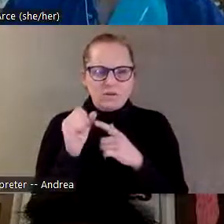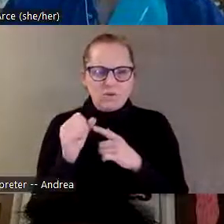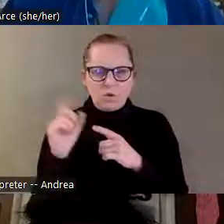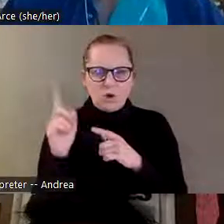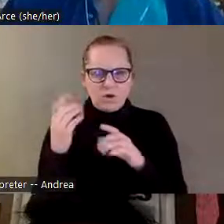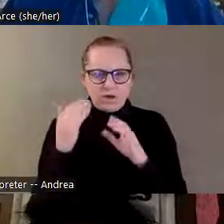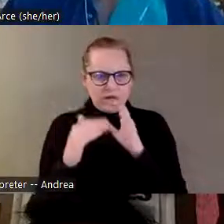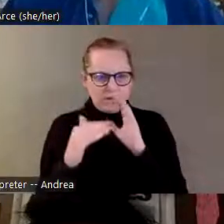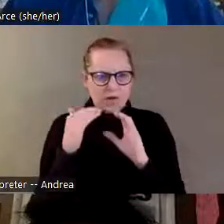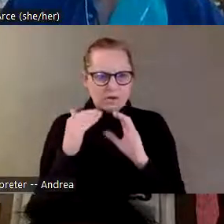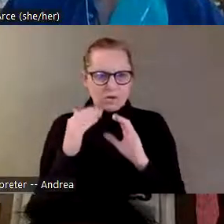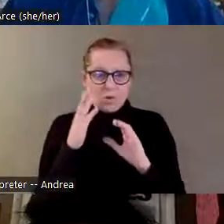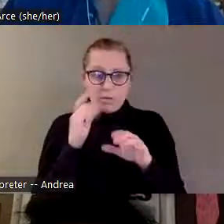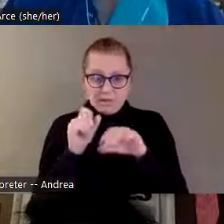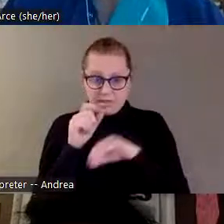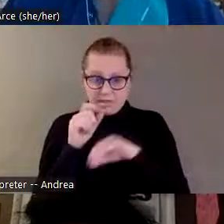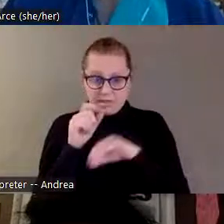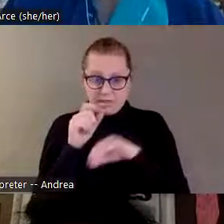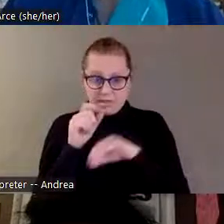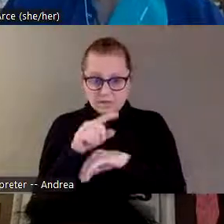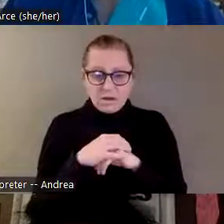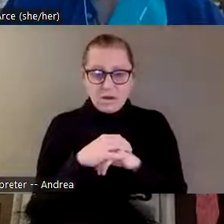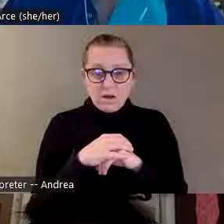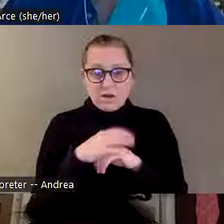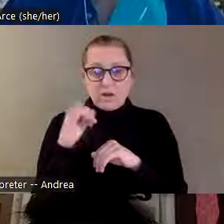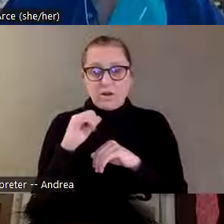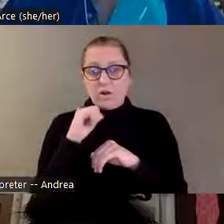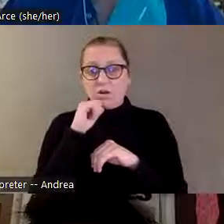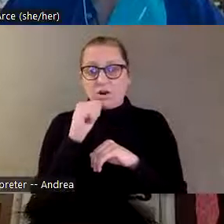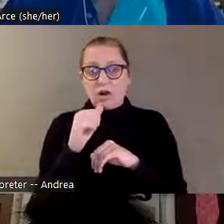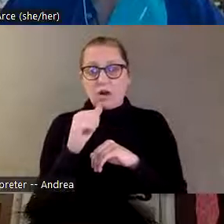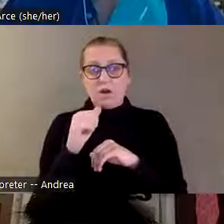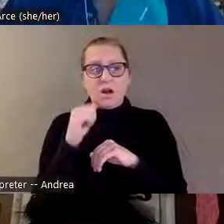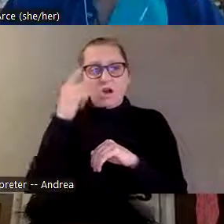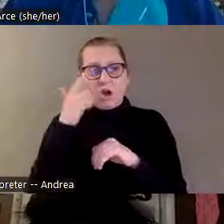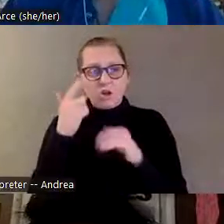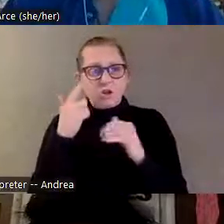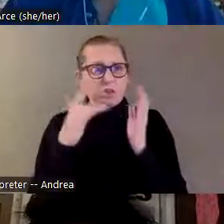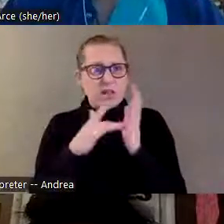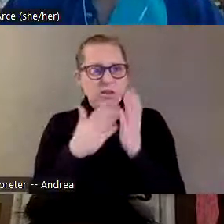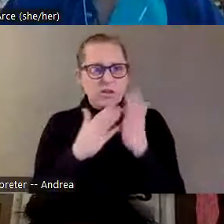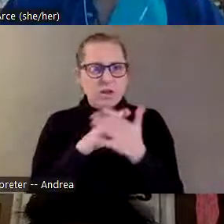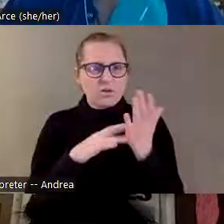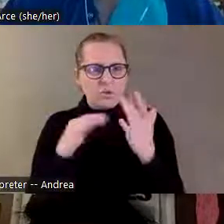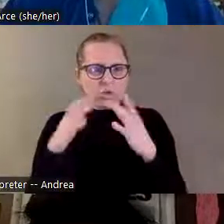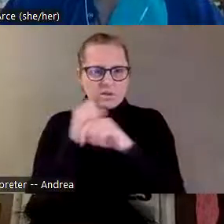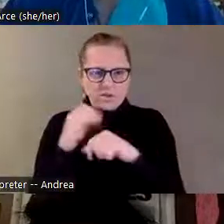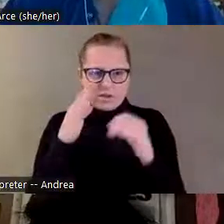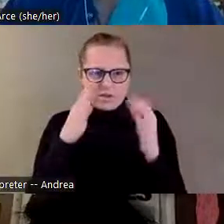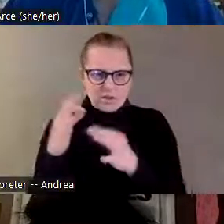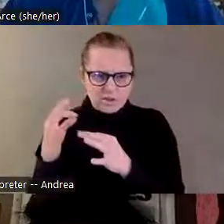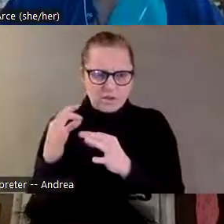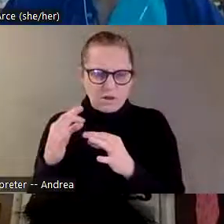emails would be sent that are not sort of logistics or summaries of decisions? I'm